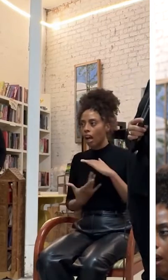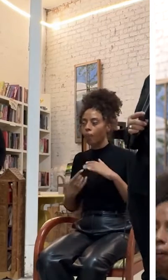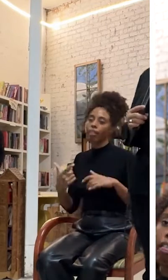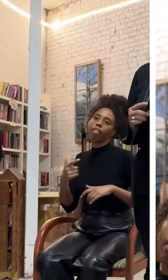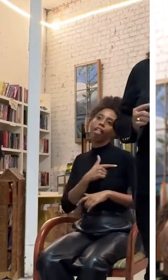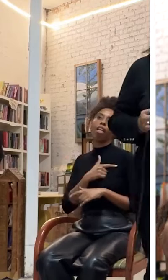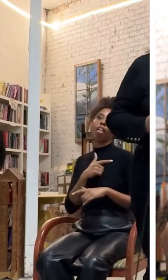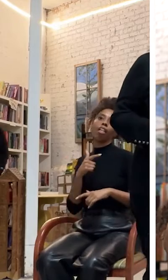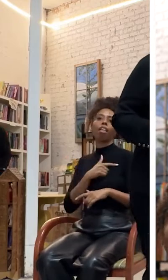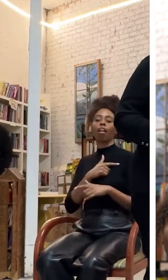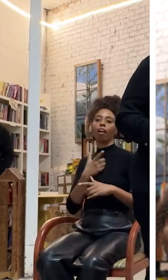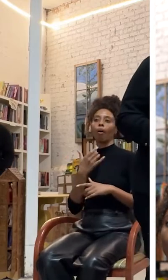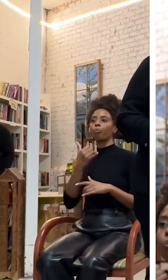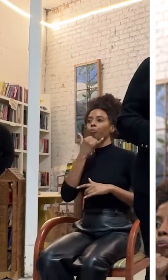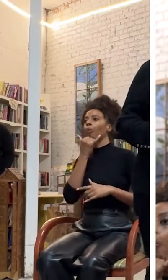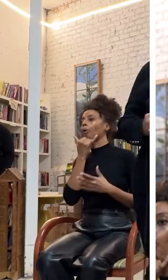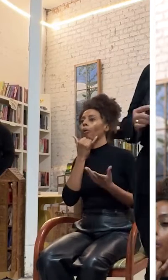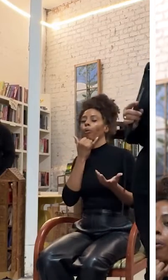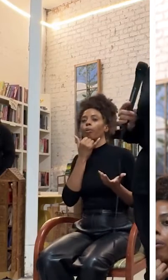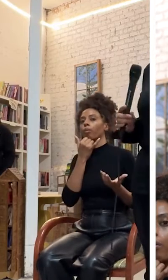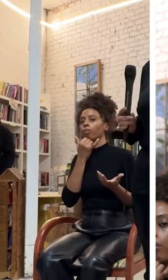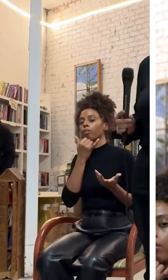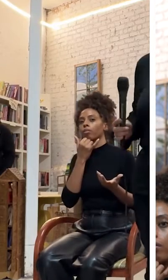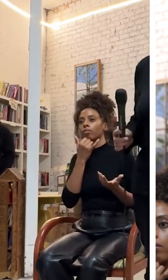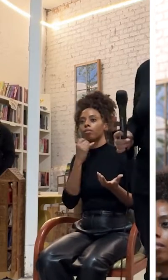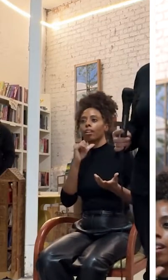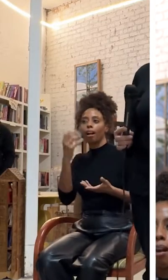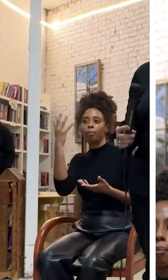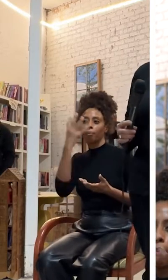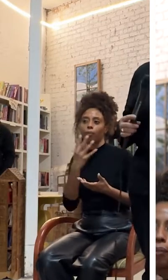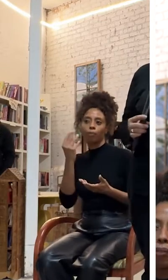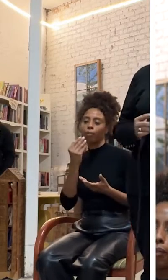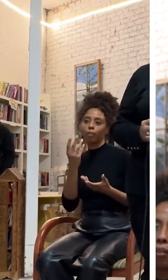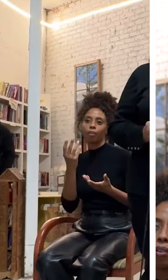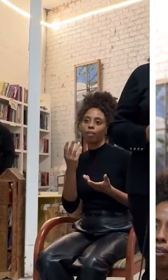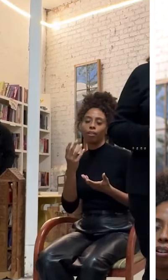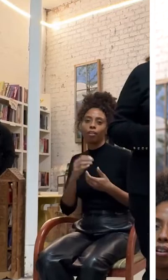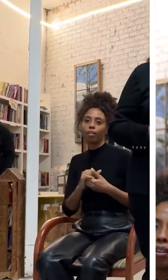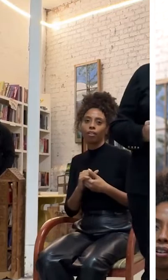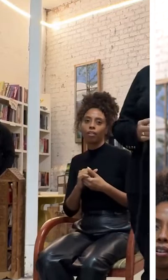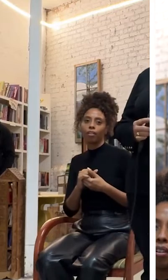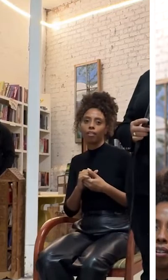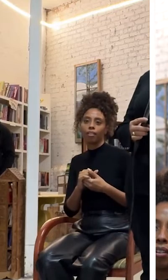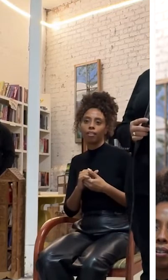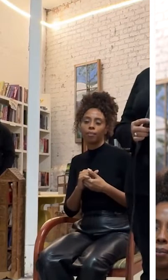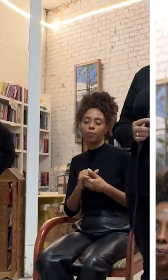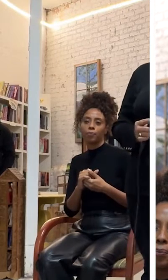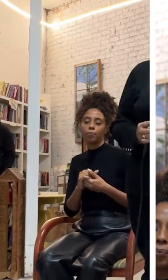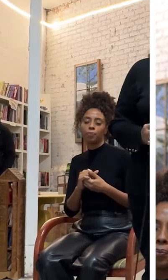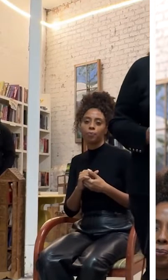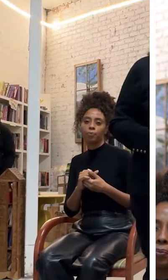lazy or wrong or not beautiful, or not the face